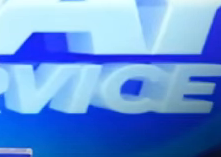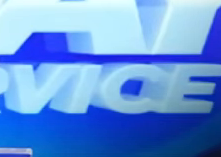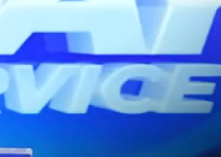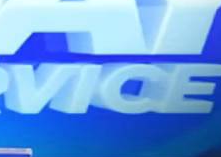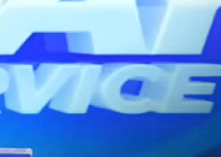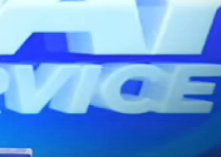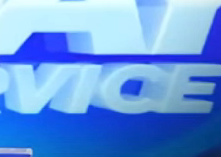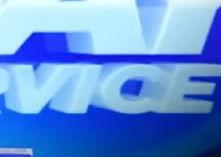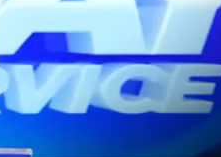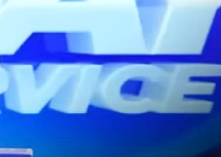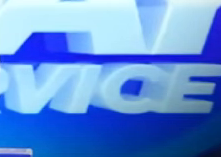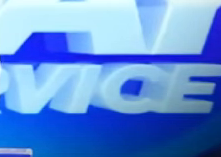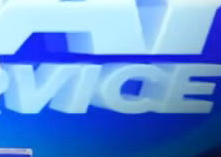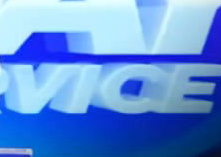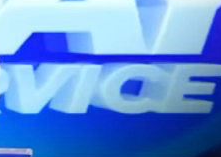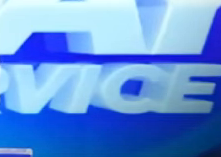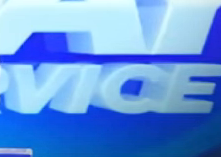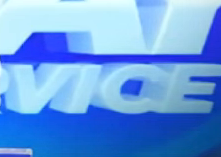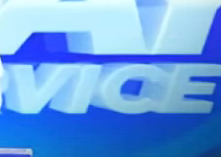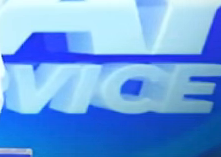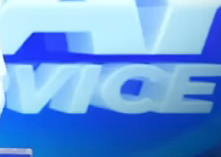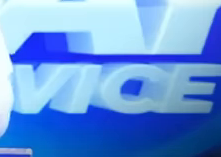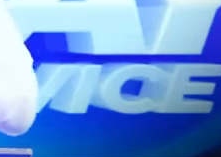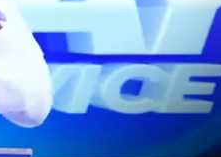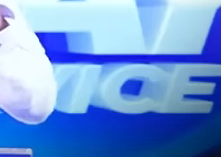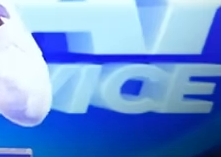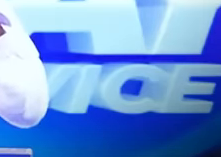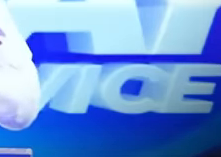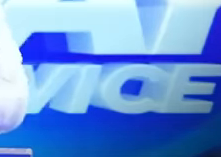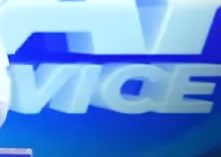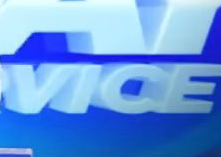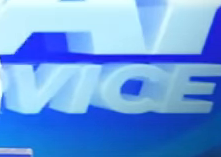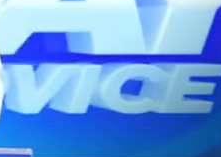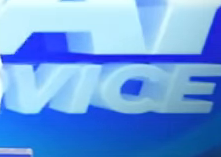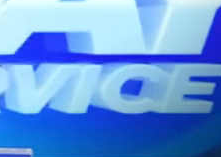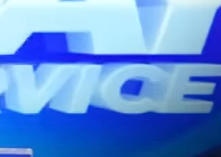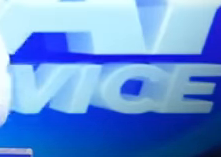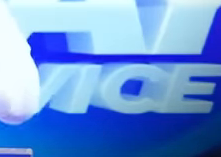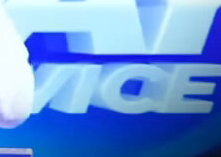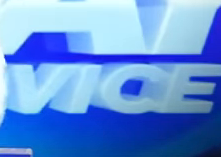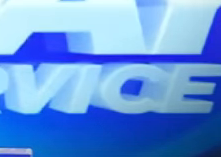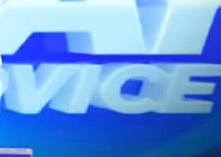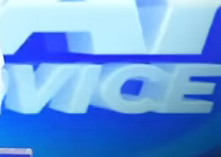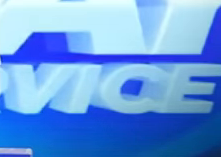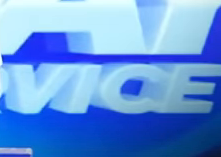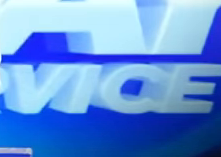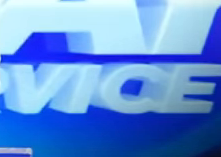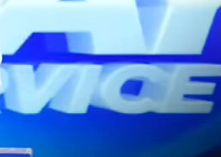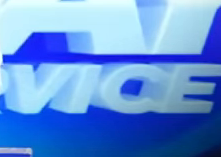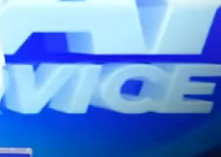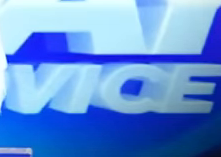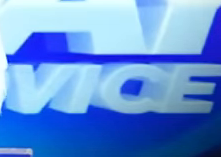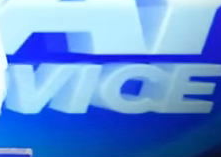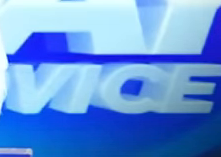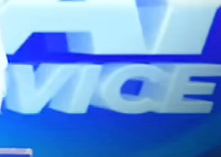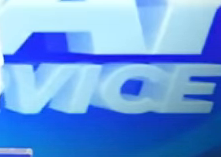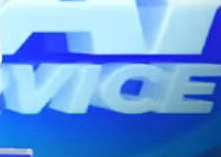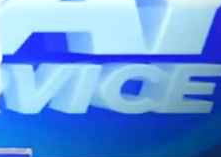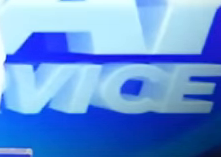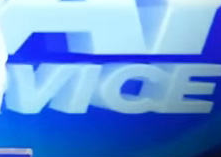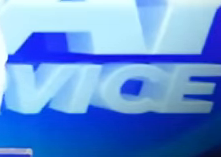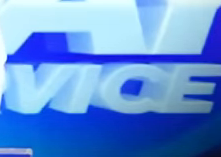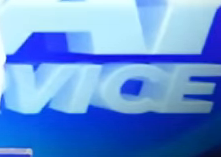lives. If he is dealing with your enemies, you allow him to deal with the enemies. Don't rush. So nyame